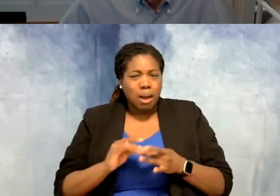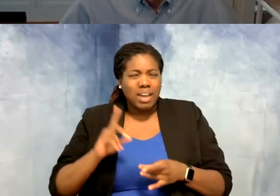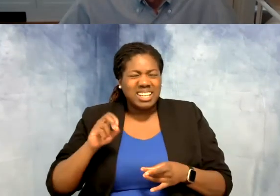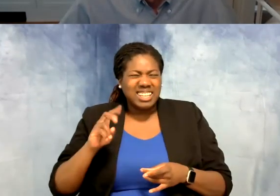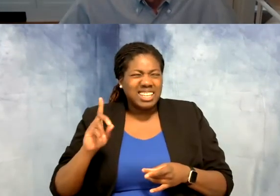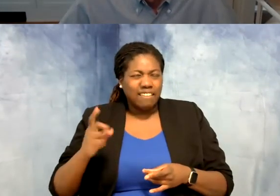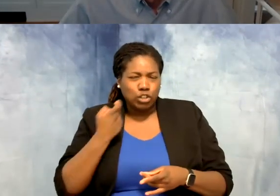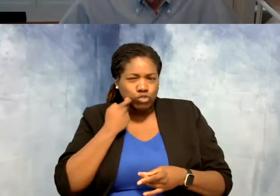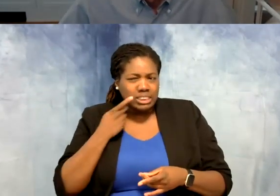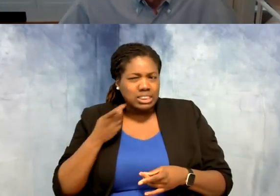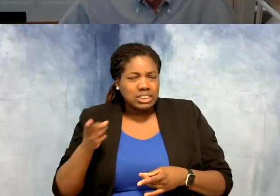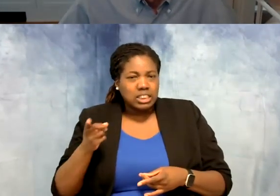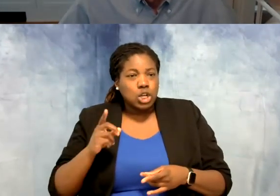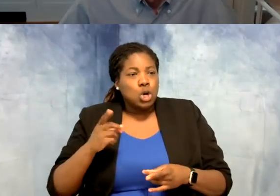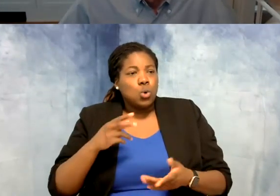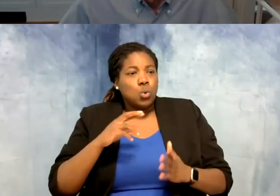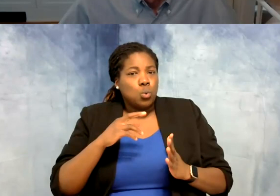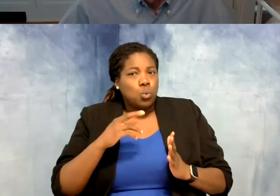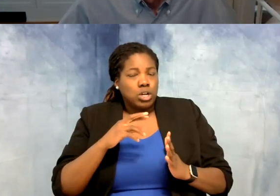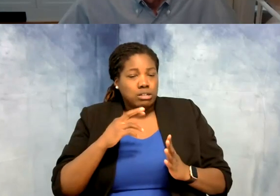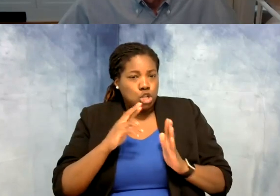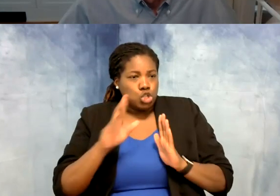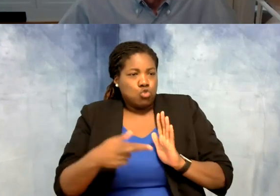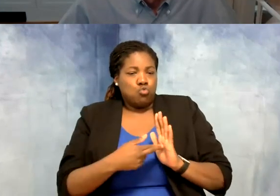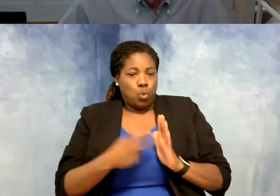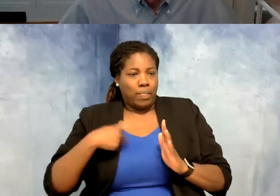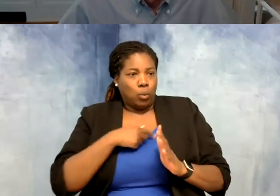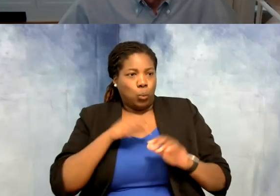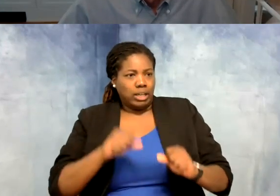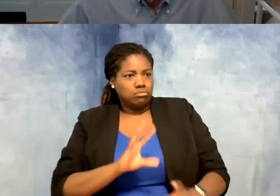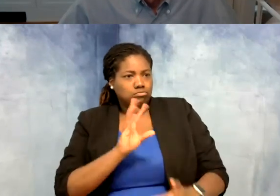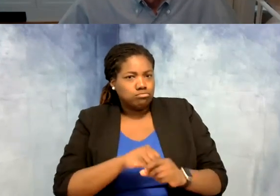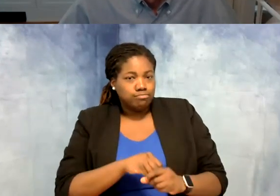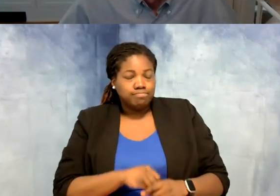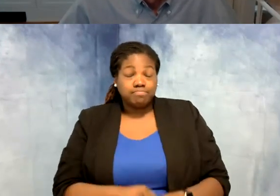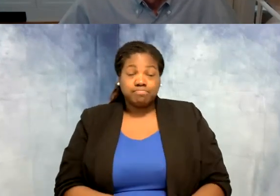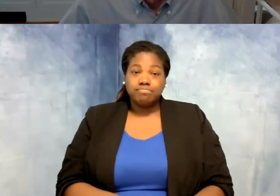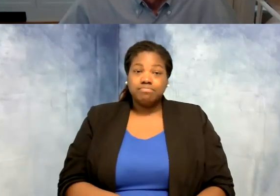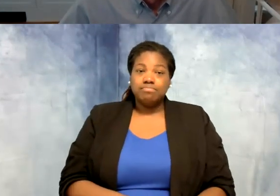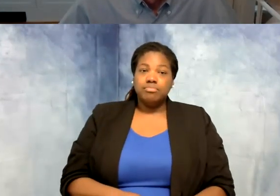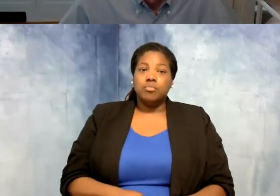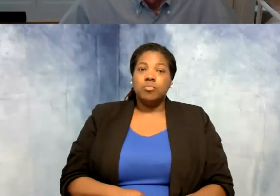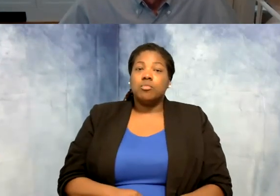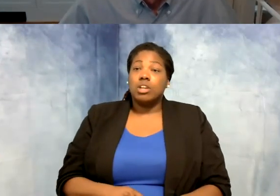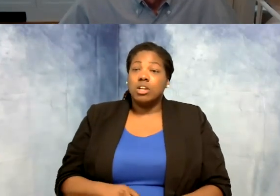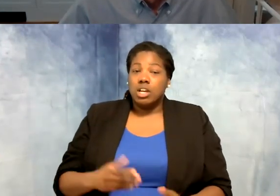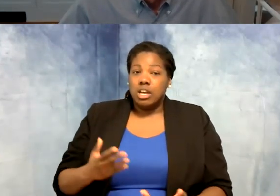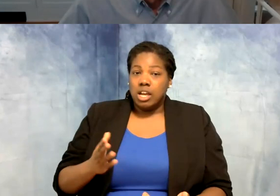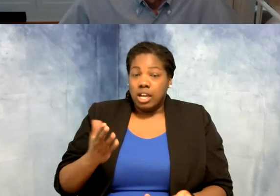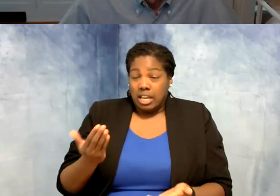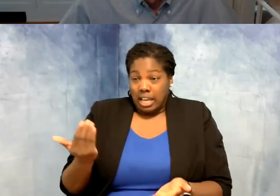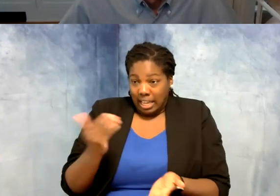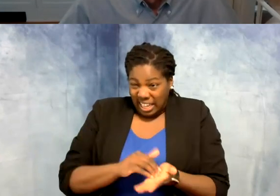was making so clearly, what is the role that we, the people, can play? So I want to answer both of those and put this again